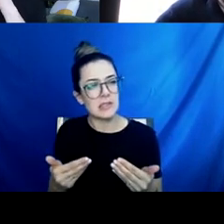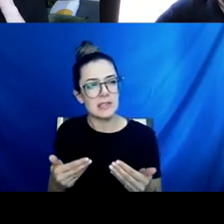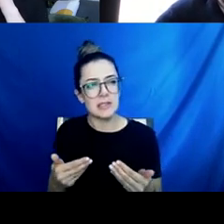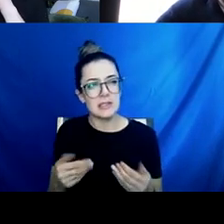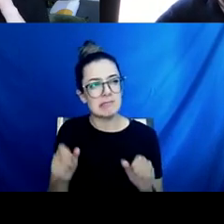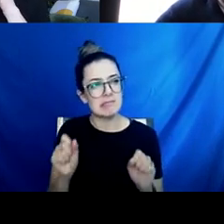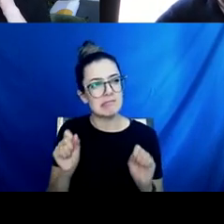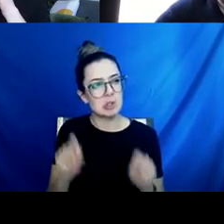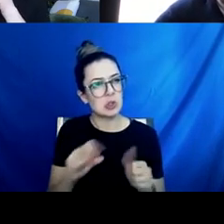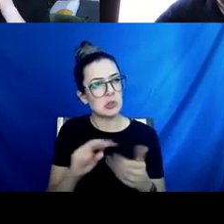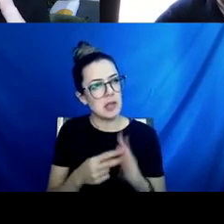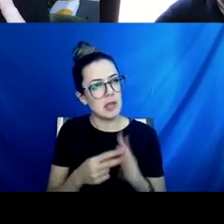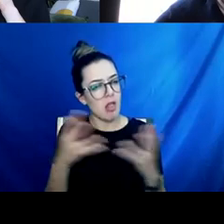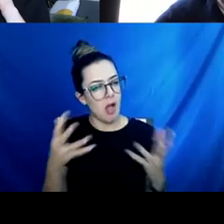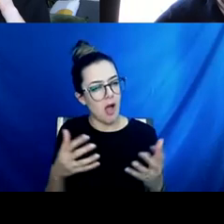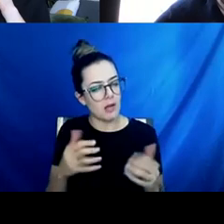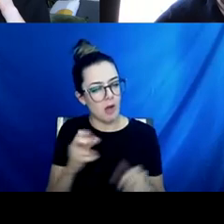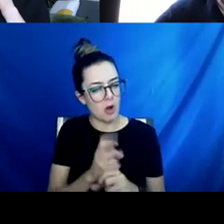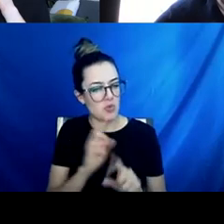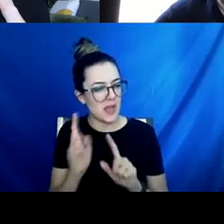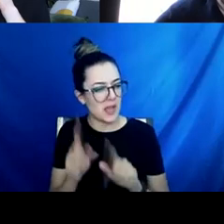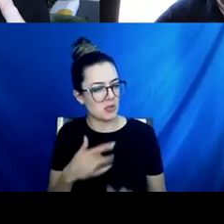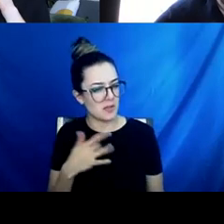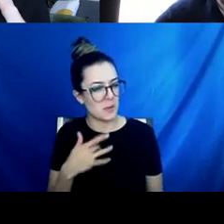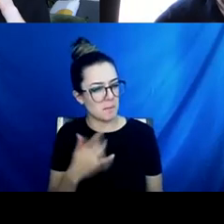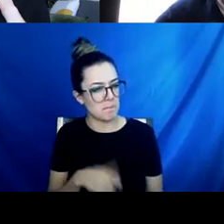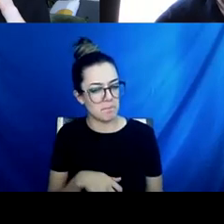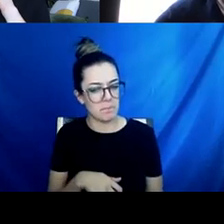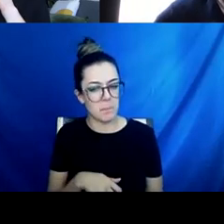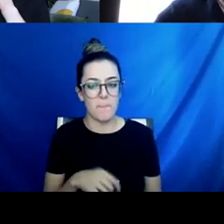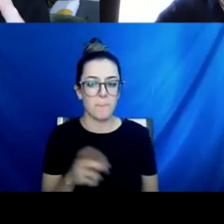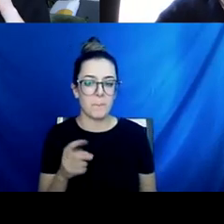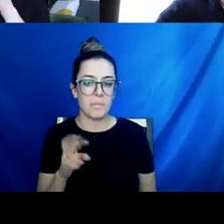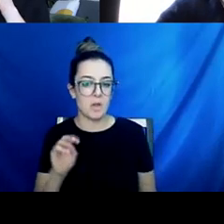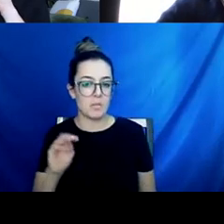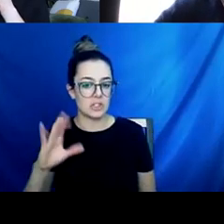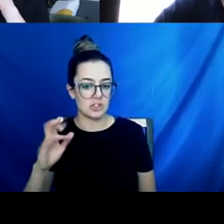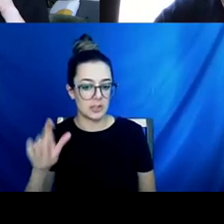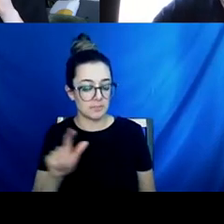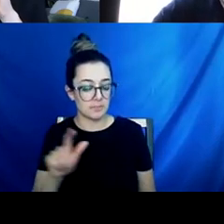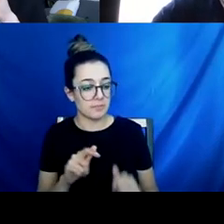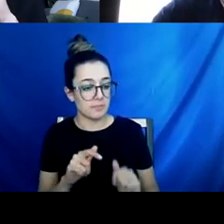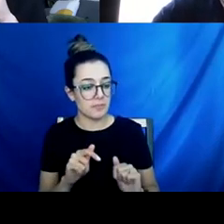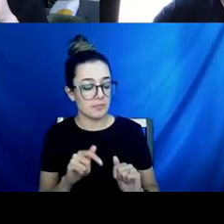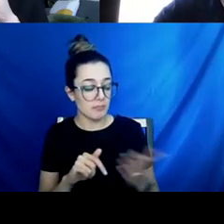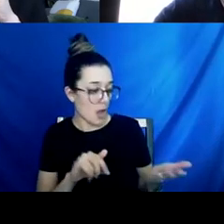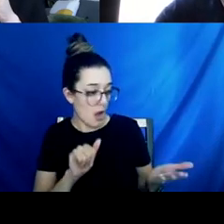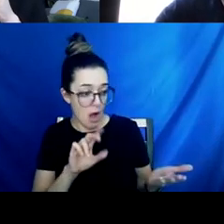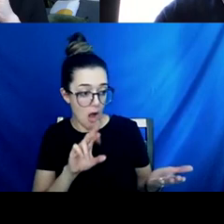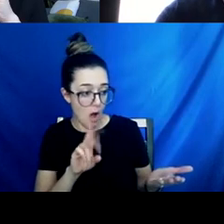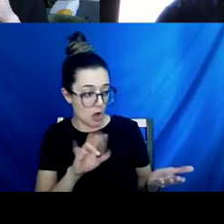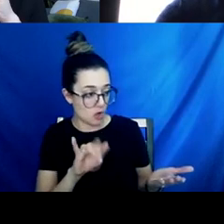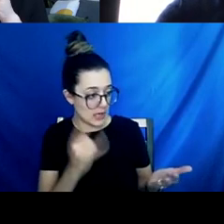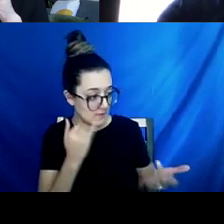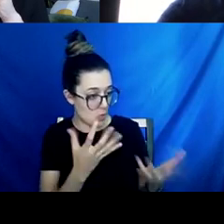living. And I think that's the best thing you can do as a reporter, is really just be a witness. and make sure that people hear